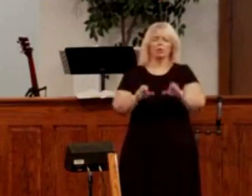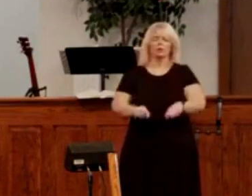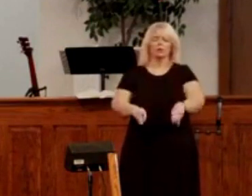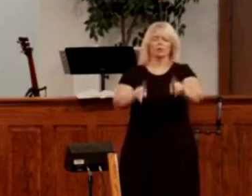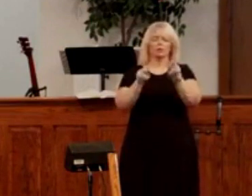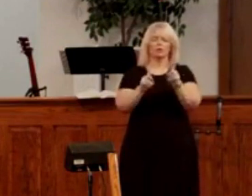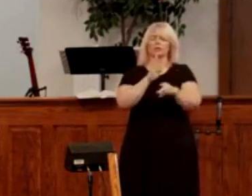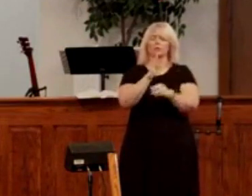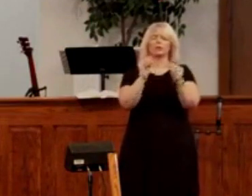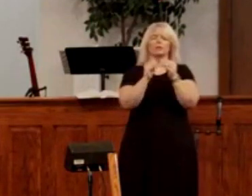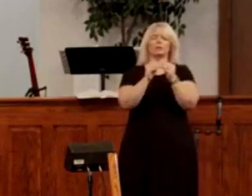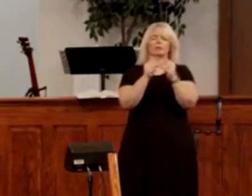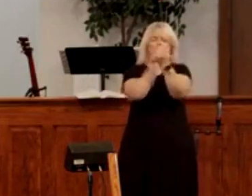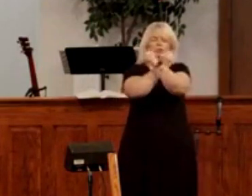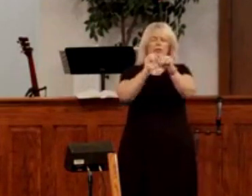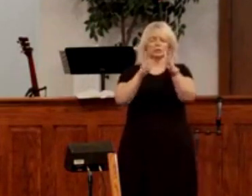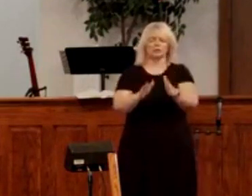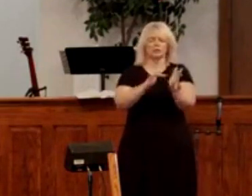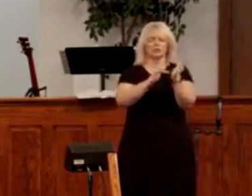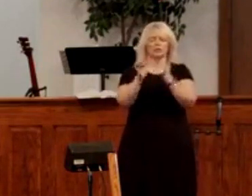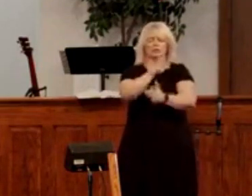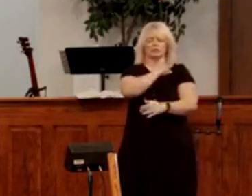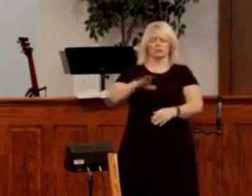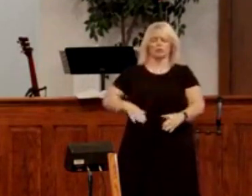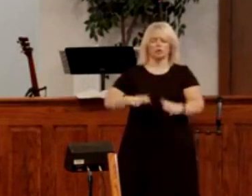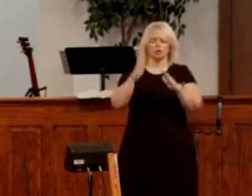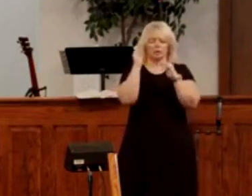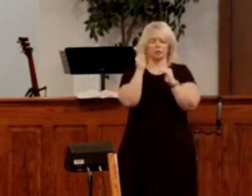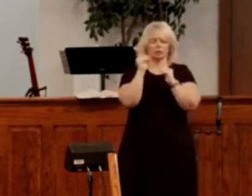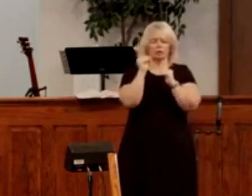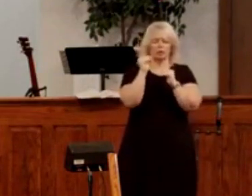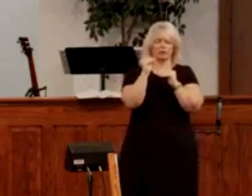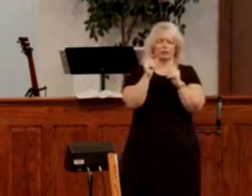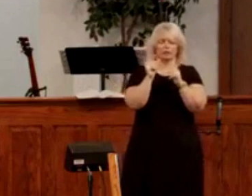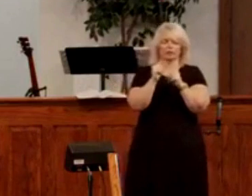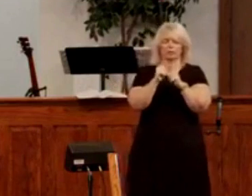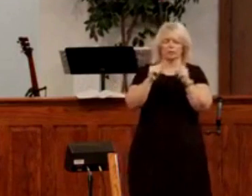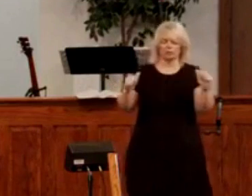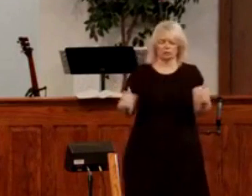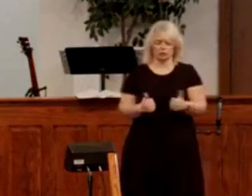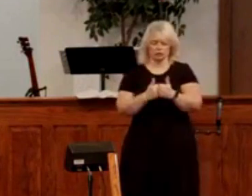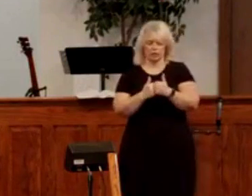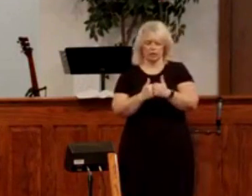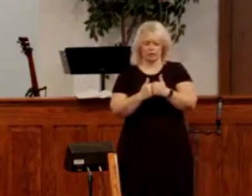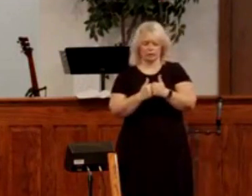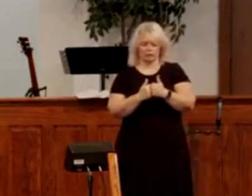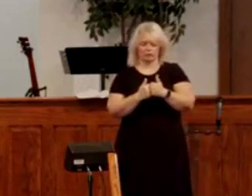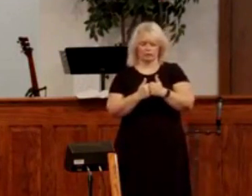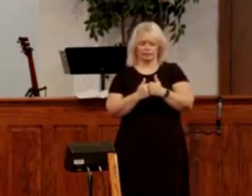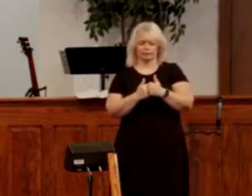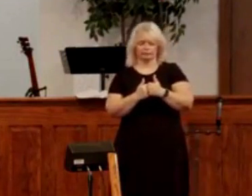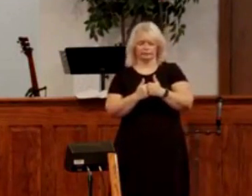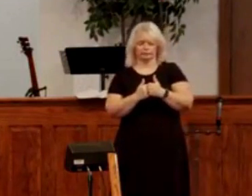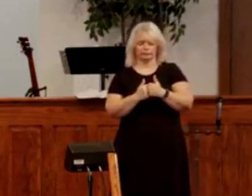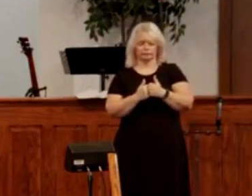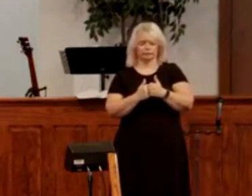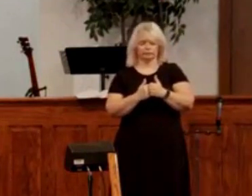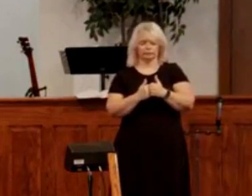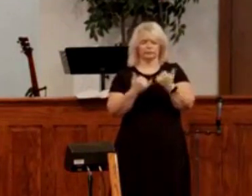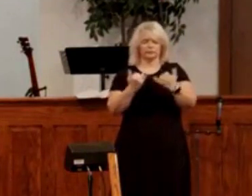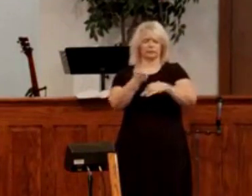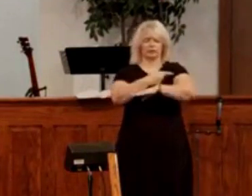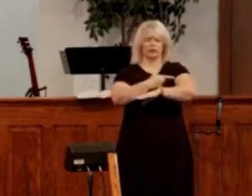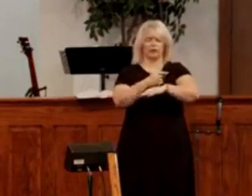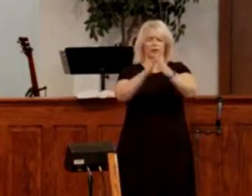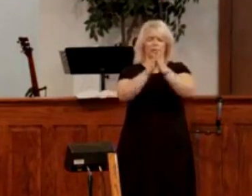like our Savior Jesus Christ, and that's what we're expecting. The word is challenging. The word cuts, as we know, and today I